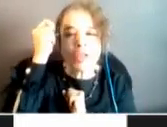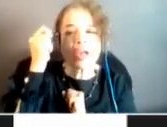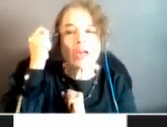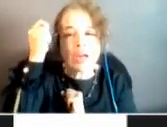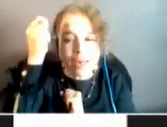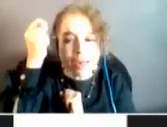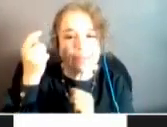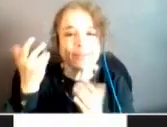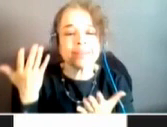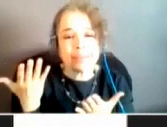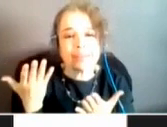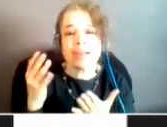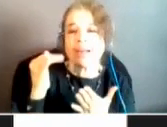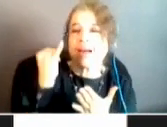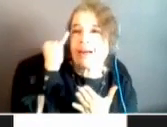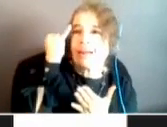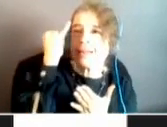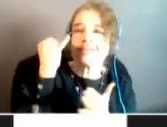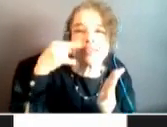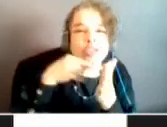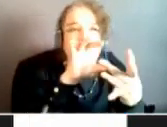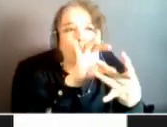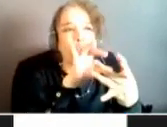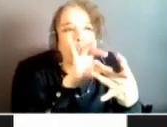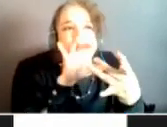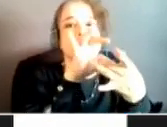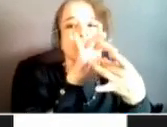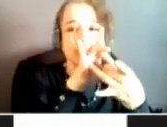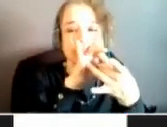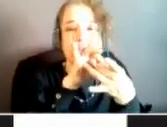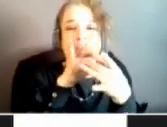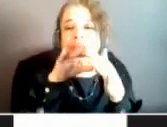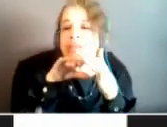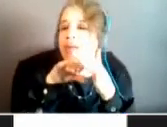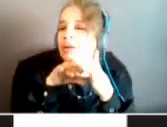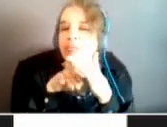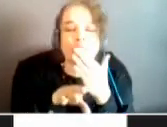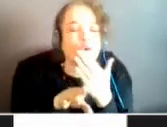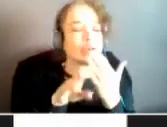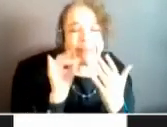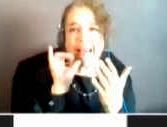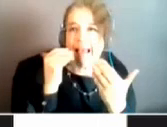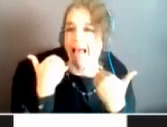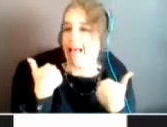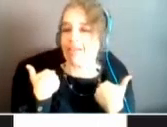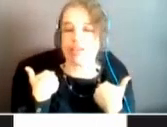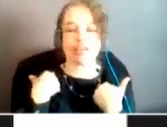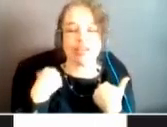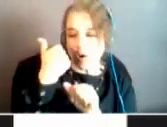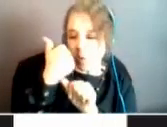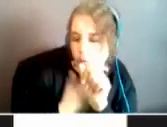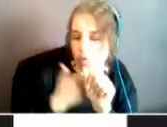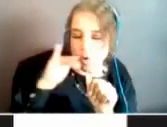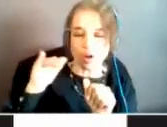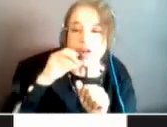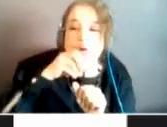is this idea of thwarted belongingness and perceived burdensomeness. And if I had, you know, a quarter for every time I've